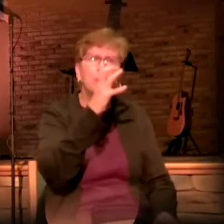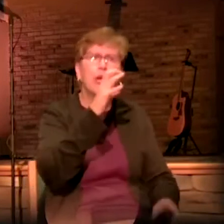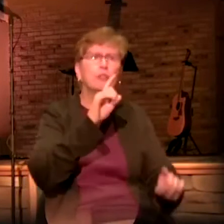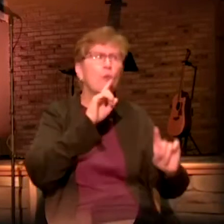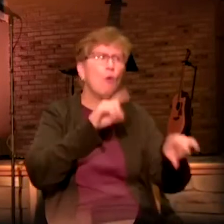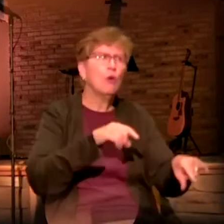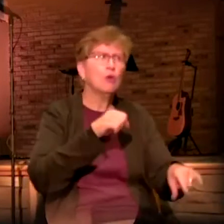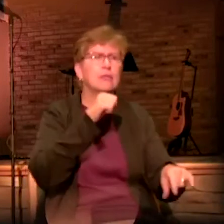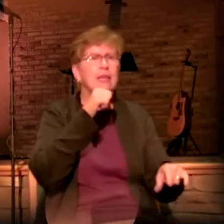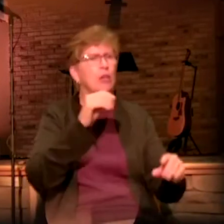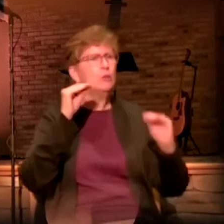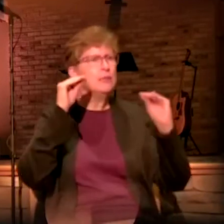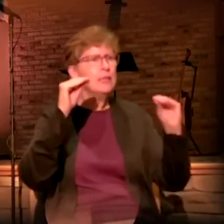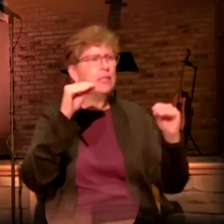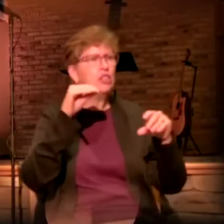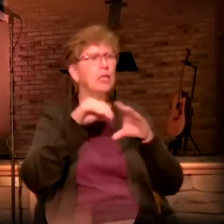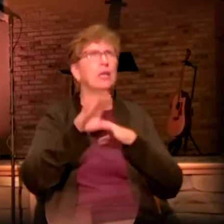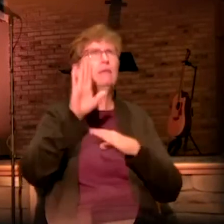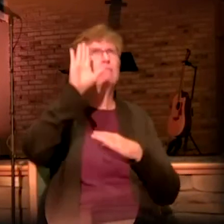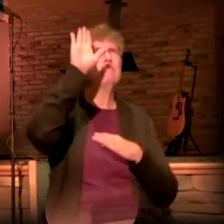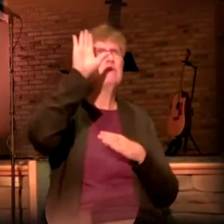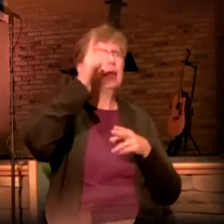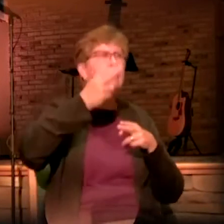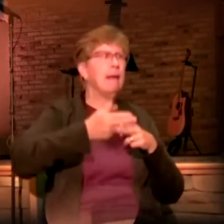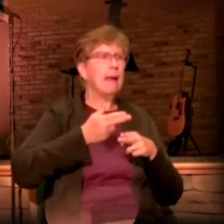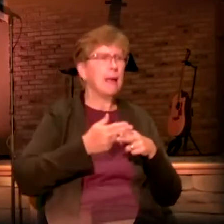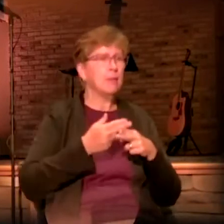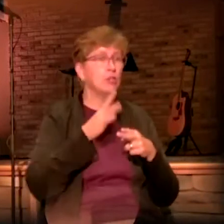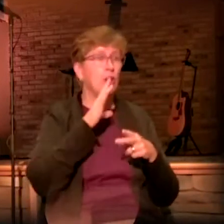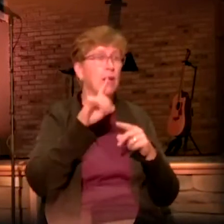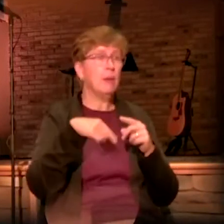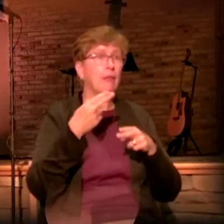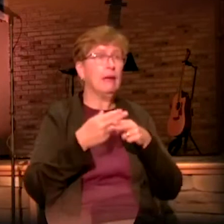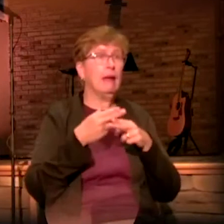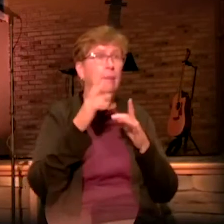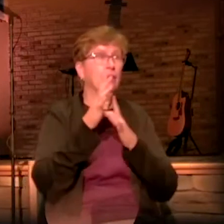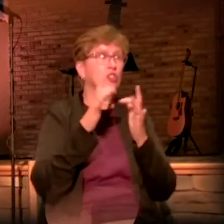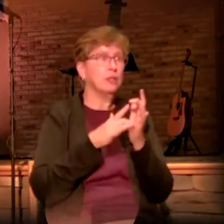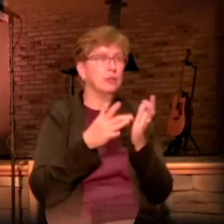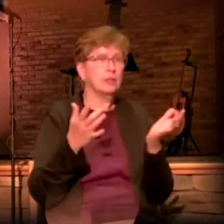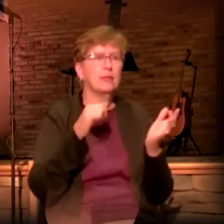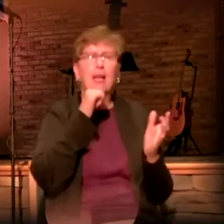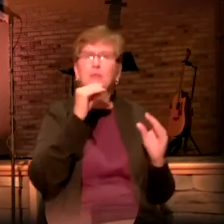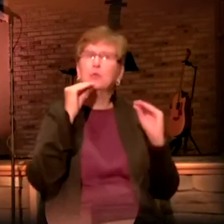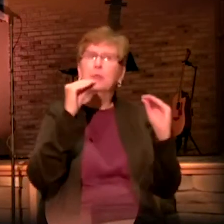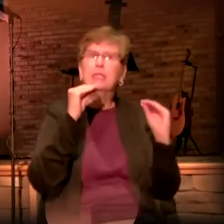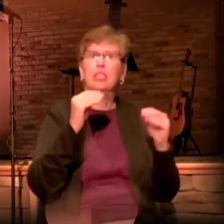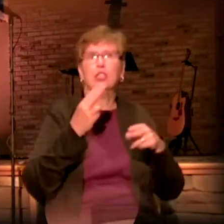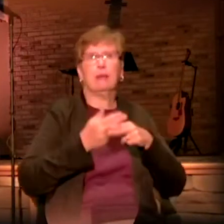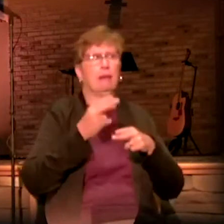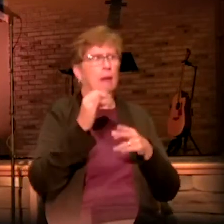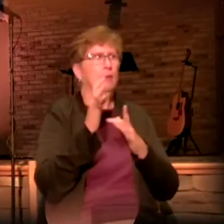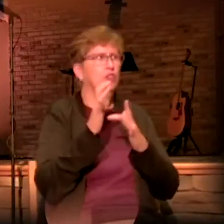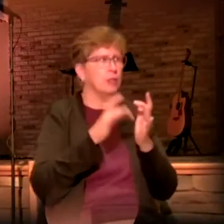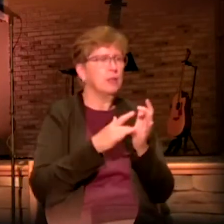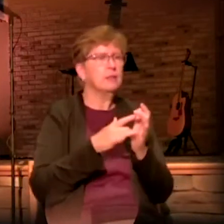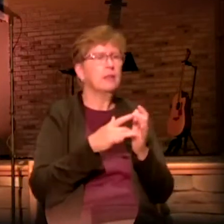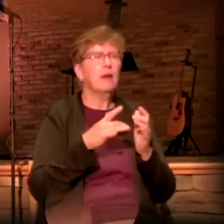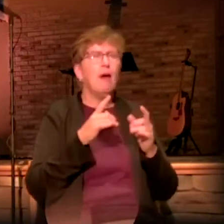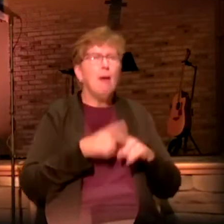to teach in this name." Now, he's referring to the name of Jesus. You're not supposed to be teaching in the name of Jesus.